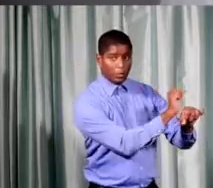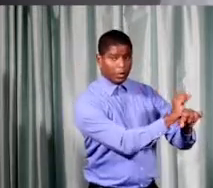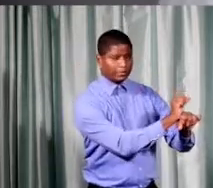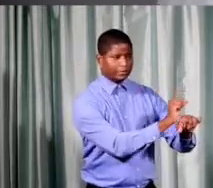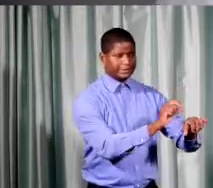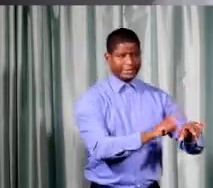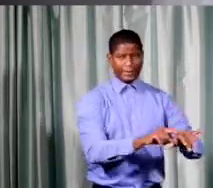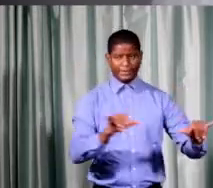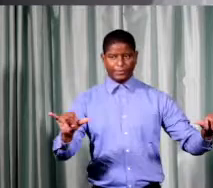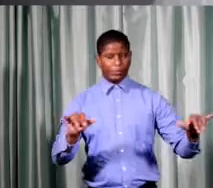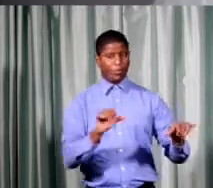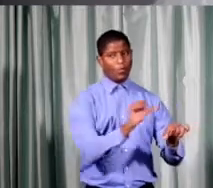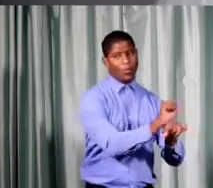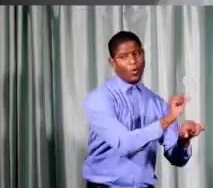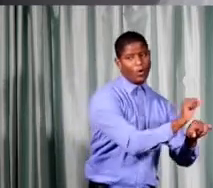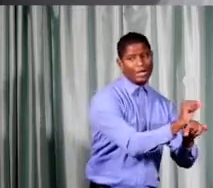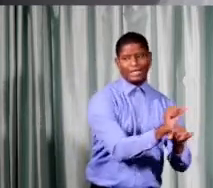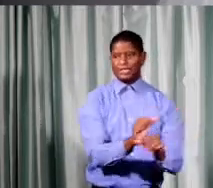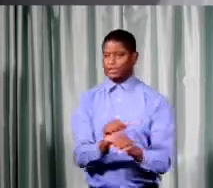right?